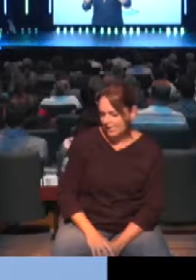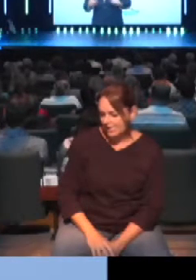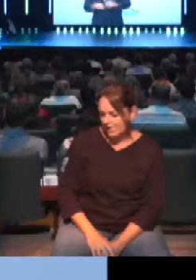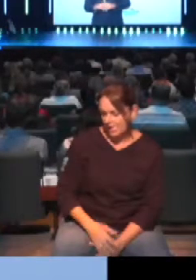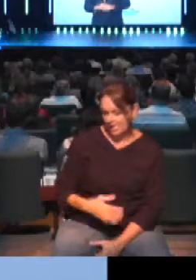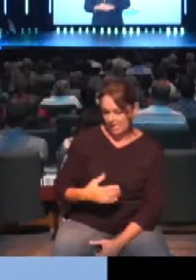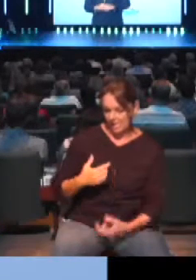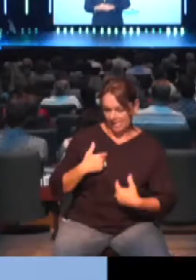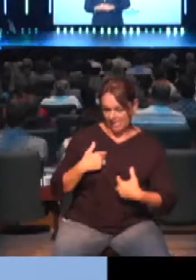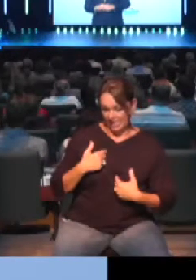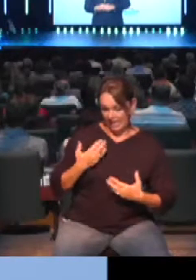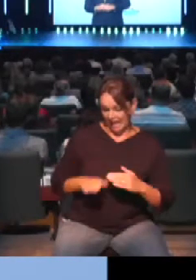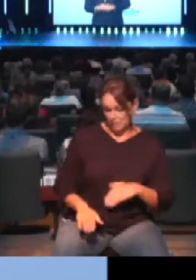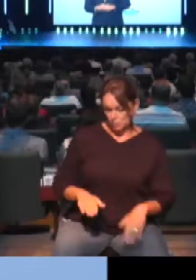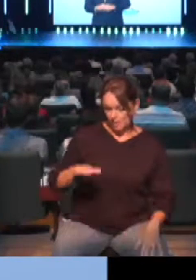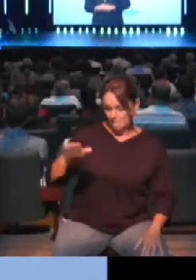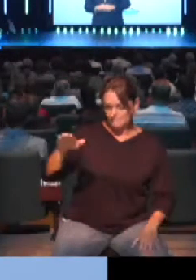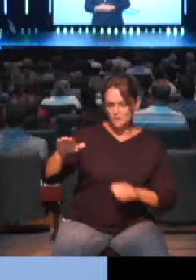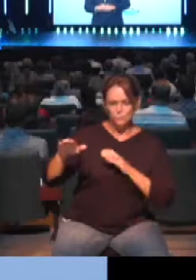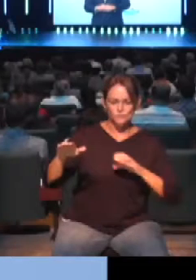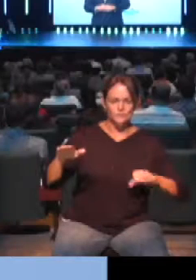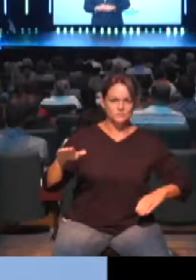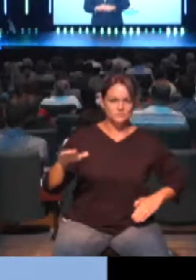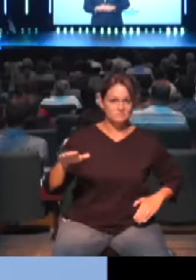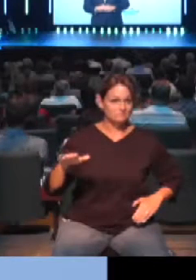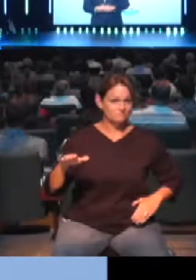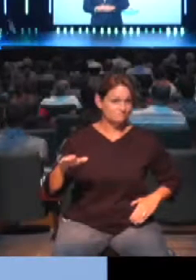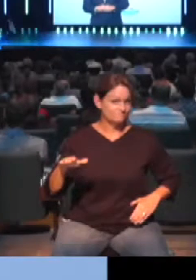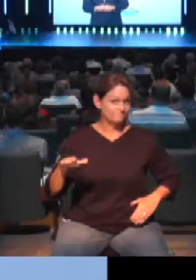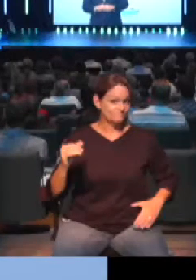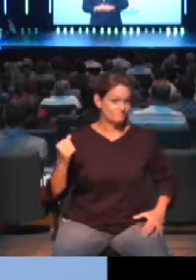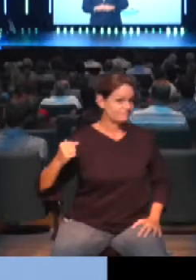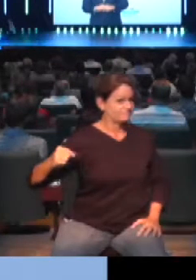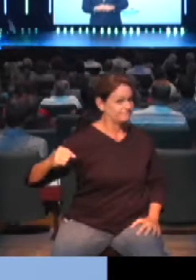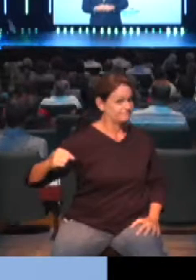But Daddy didn't grow up as a Christian.